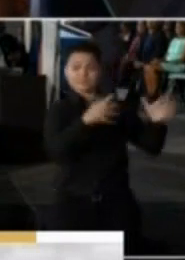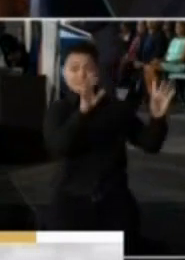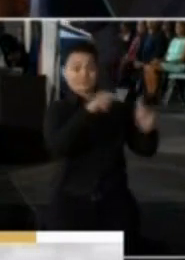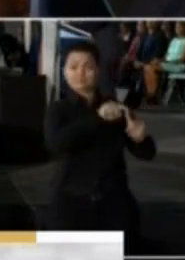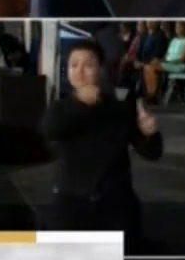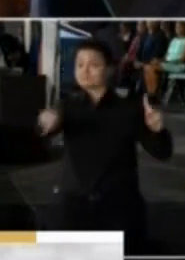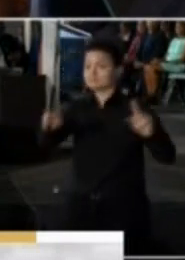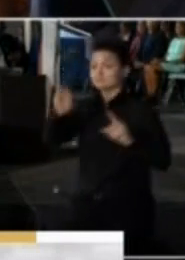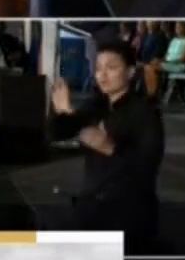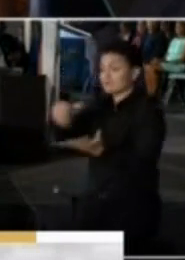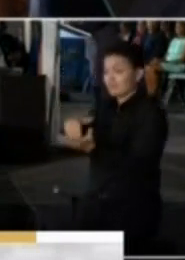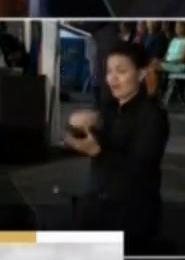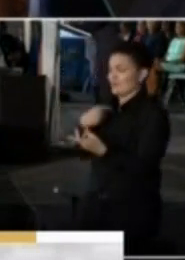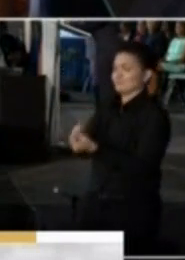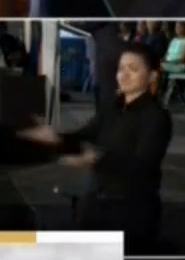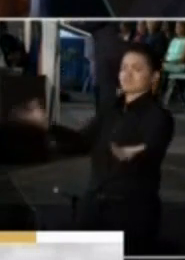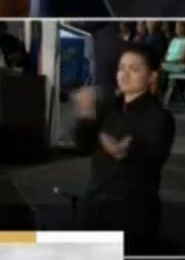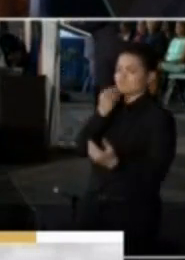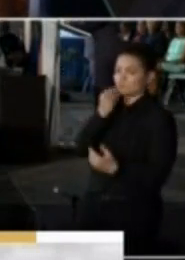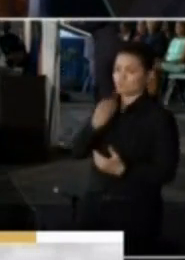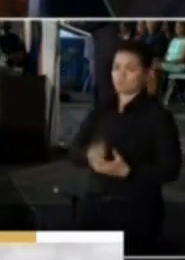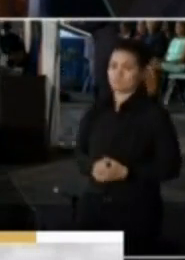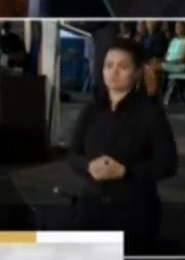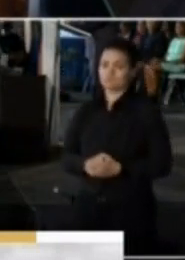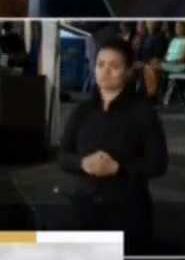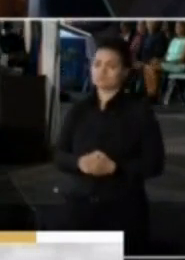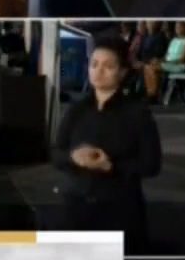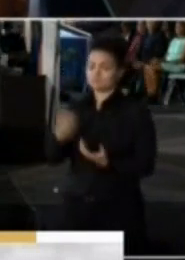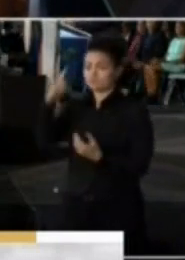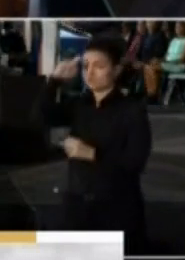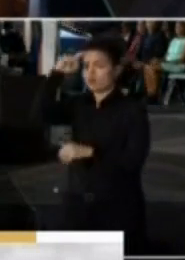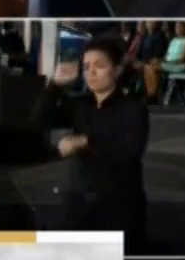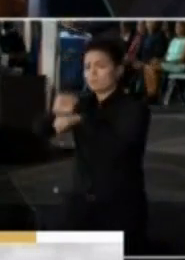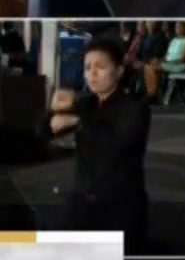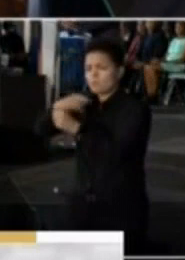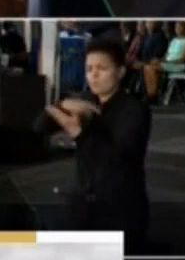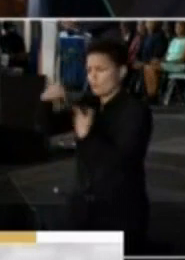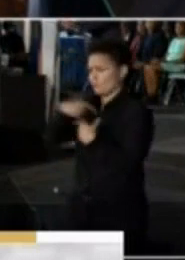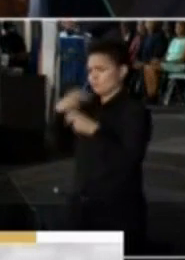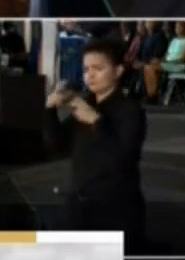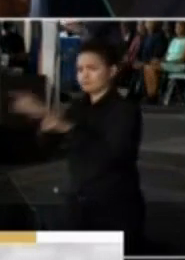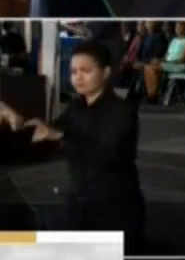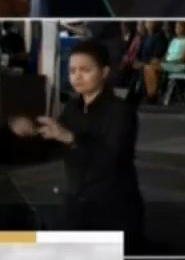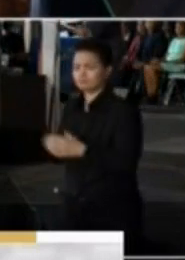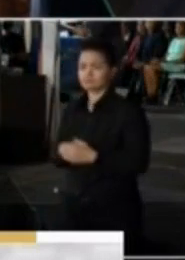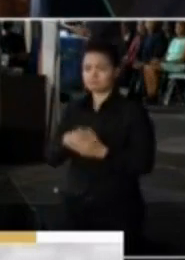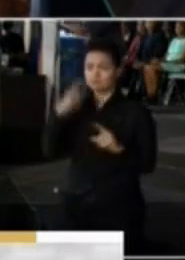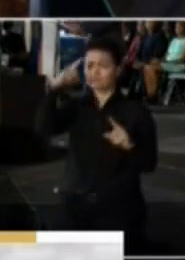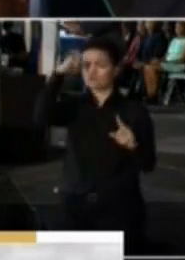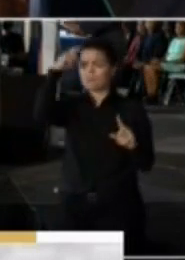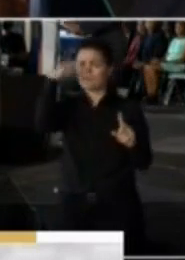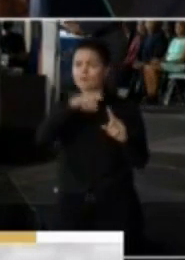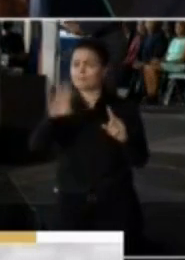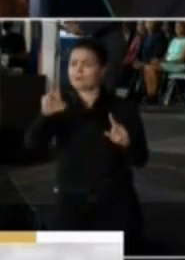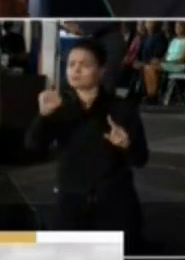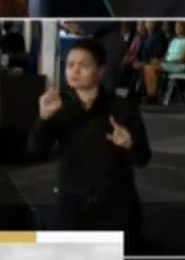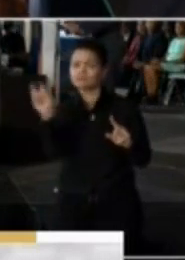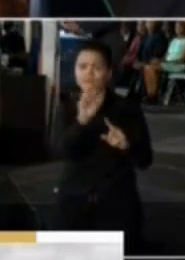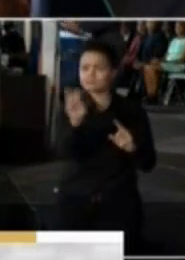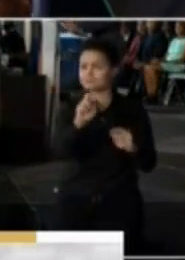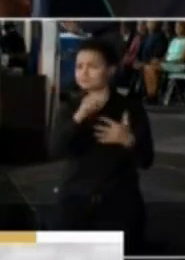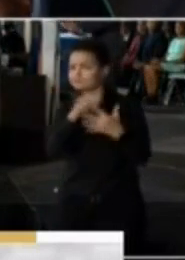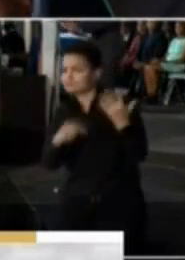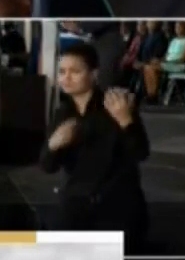youth employment programs. Initiated the free summer RTD ride pass for youth, and we joined President Obama's My Brother's